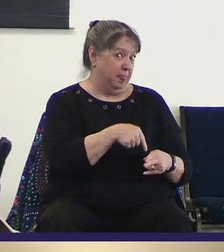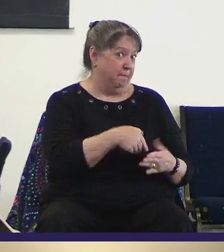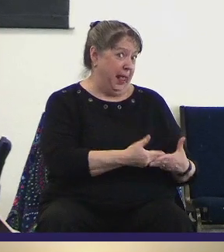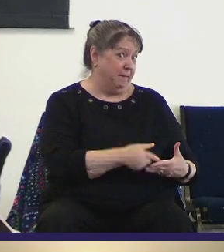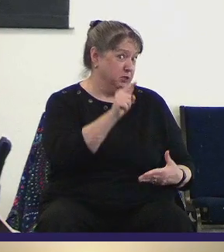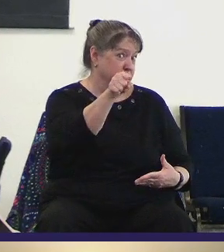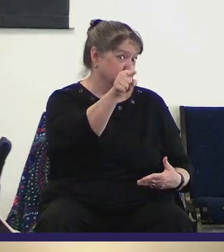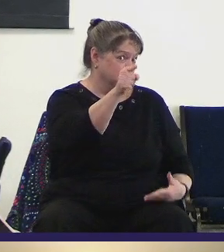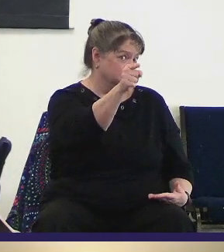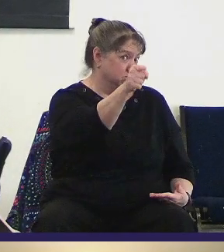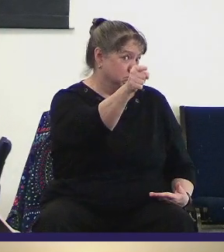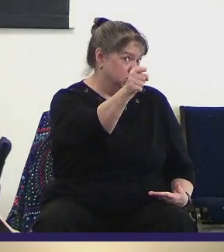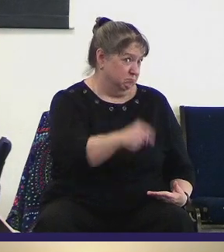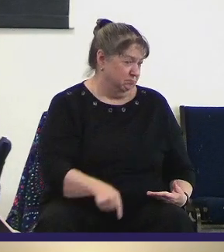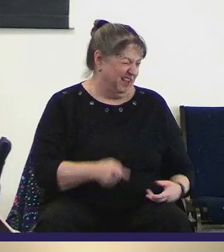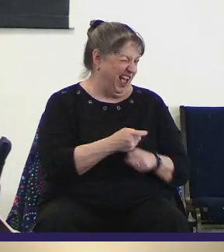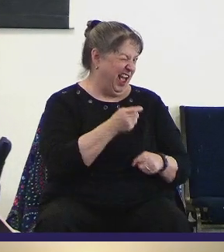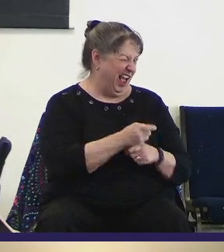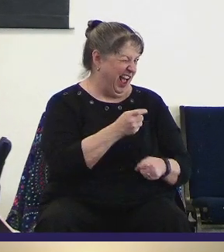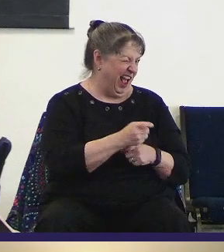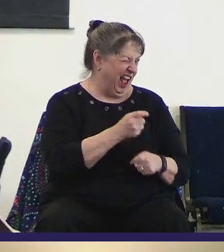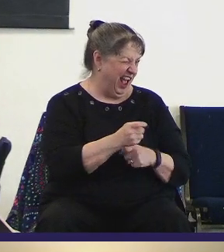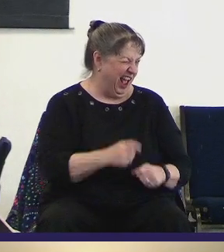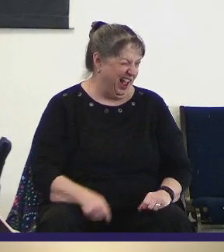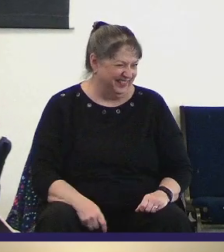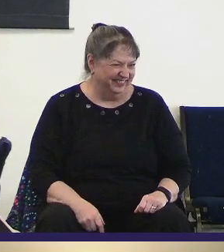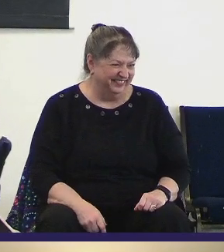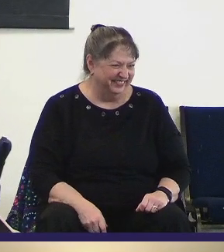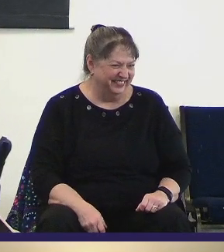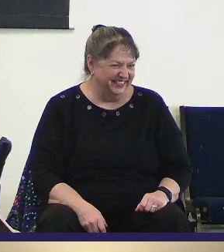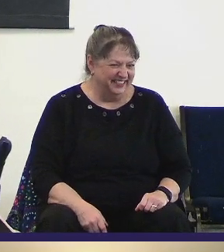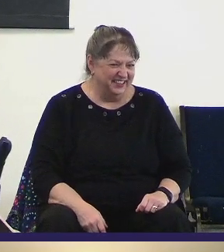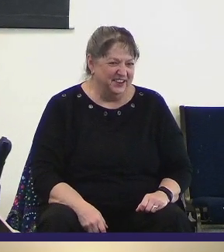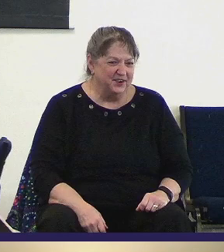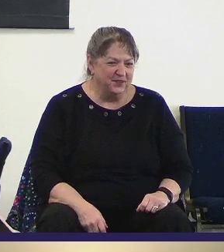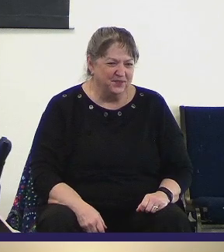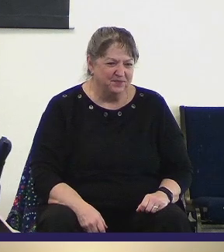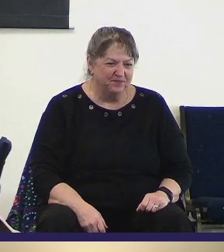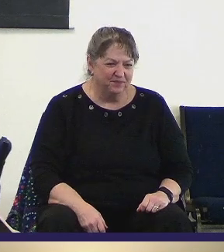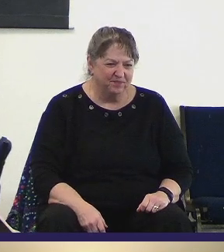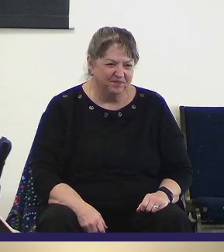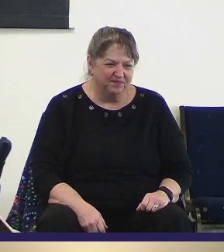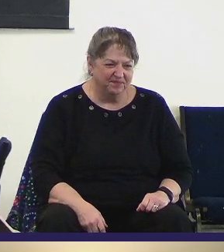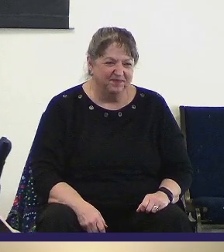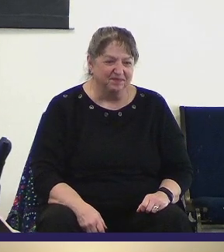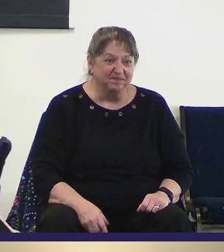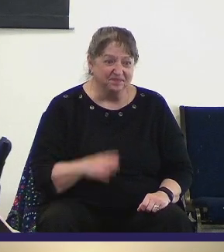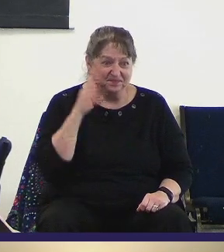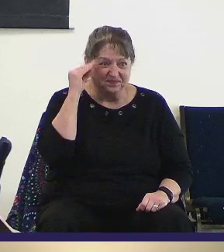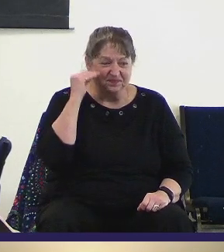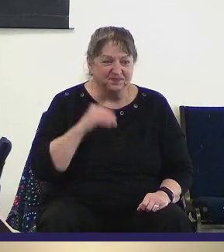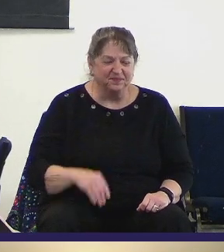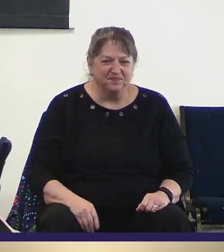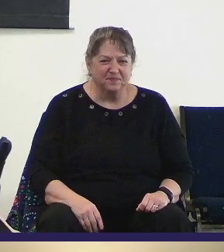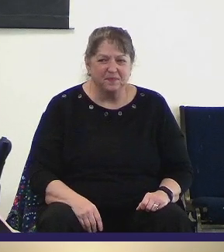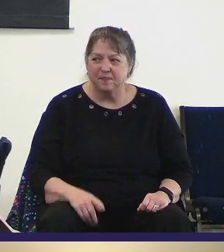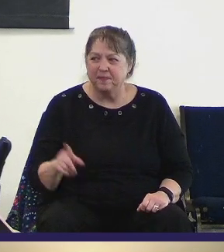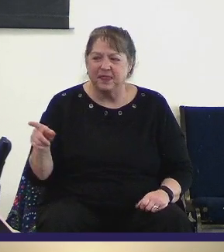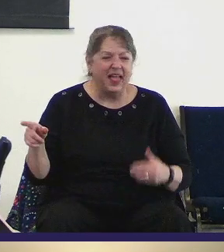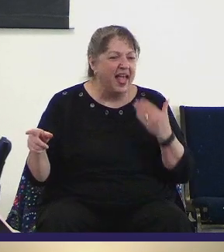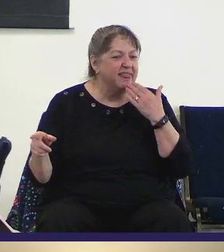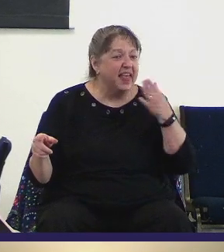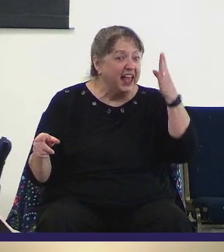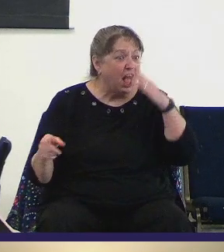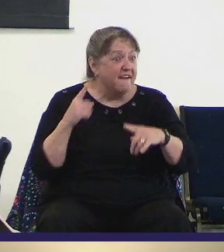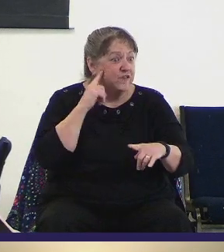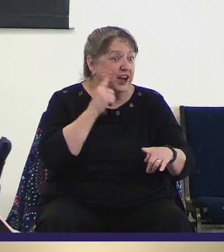Anybody else? We get ready to close in prayer. One more, two more. Just raise your hand. All right. I thank God for our